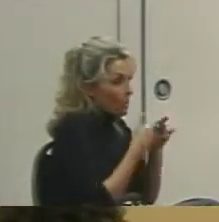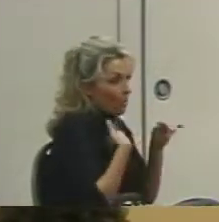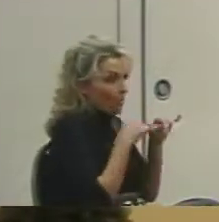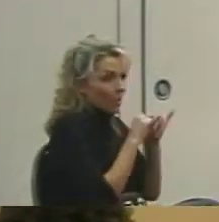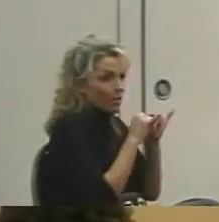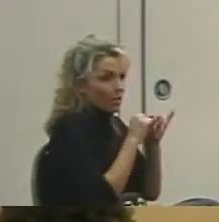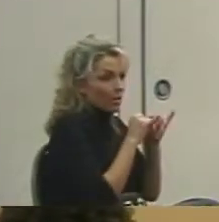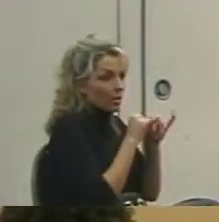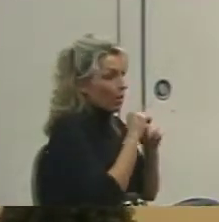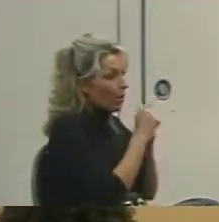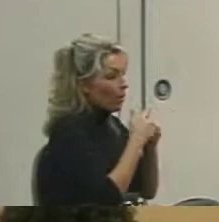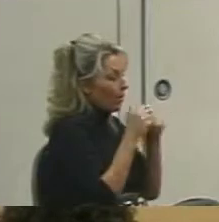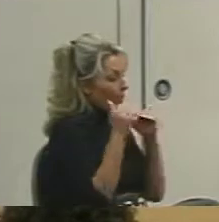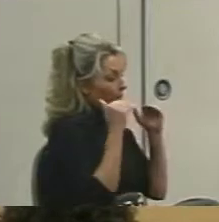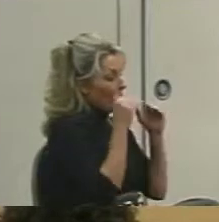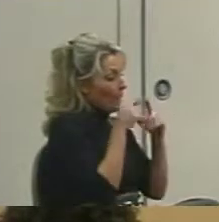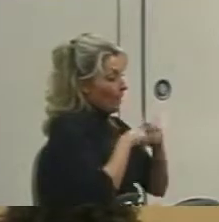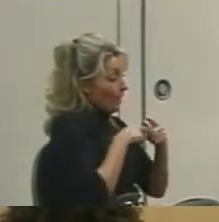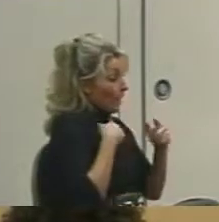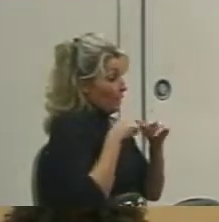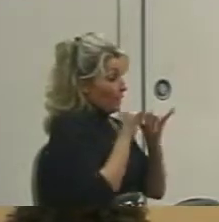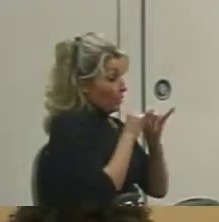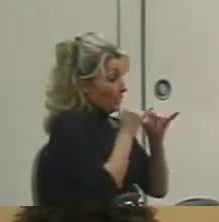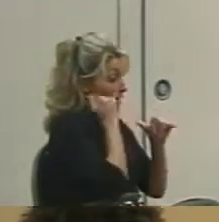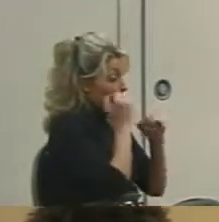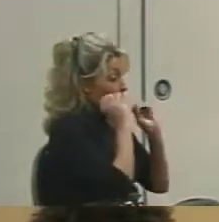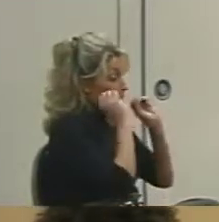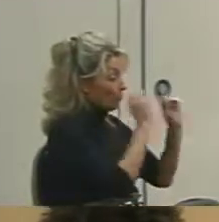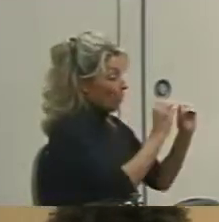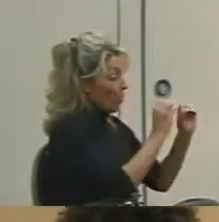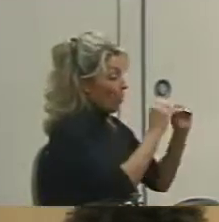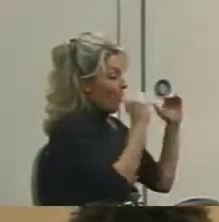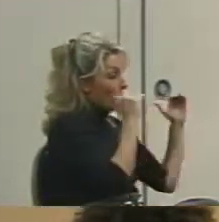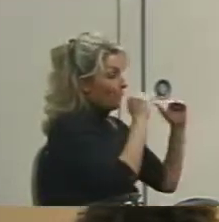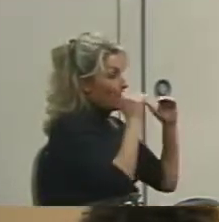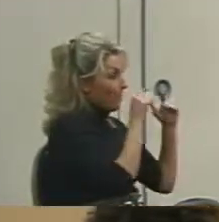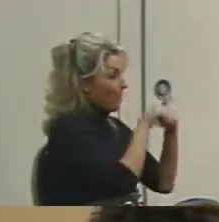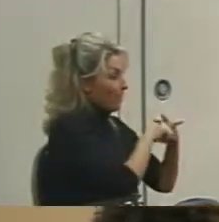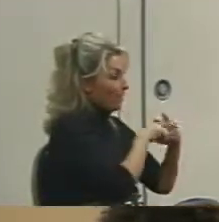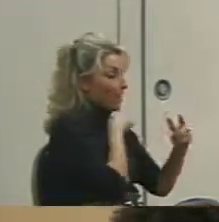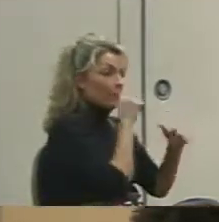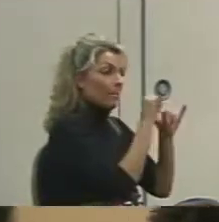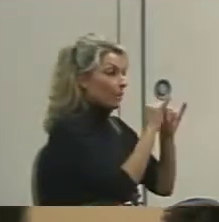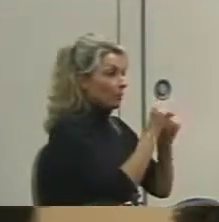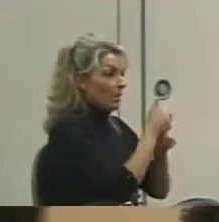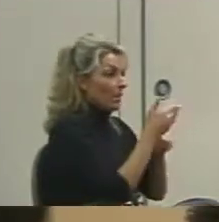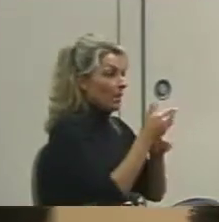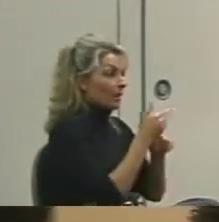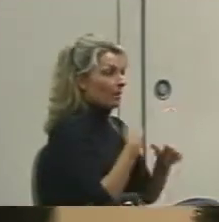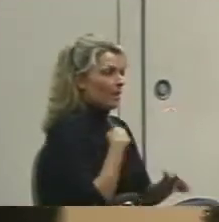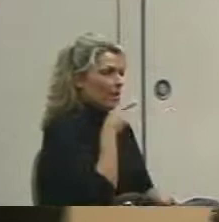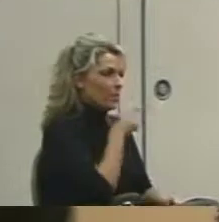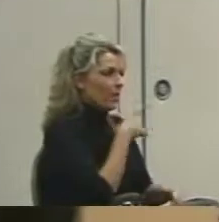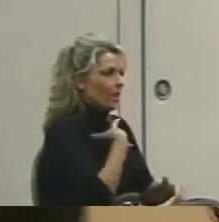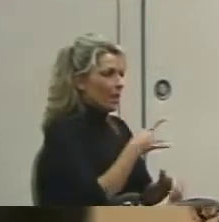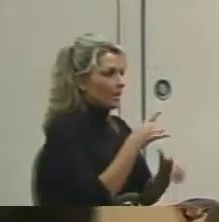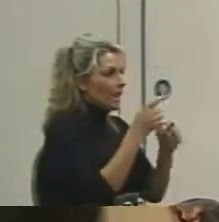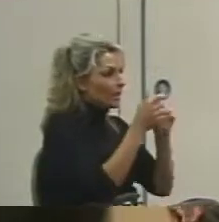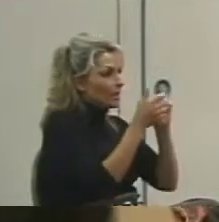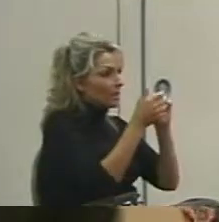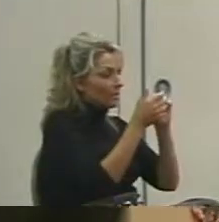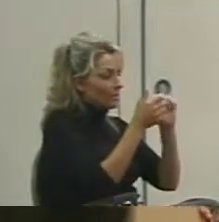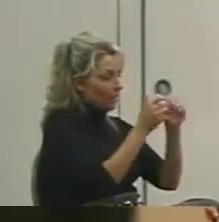When there's a peer conflict. If there's no peer conflict, I'm not measuring anything. That's why I really like that controlled presentation